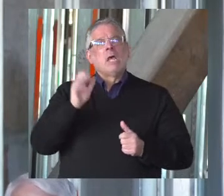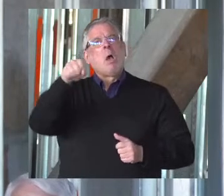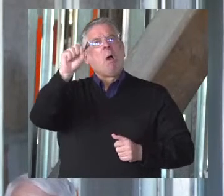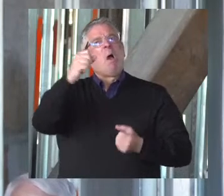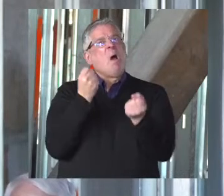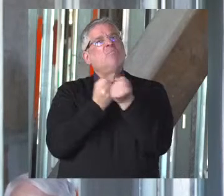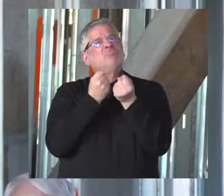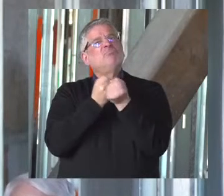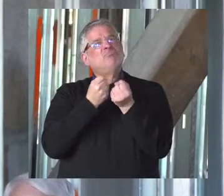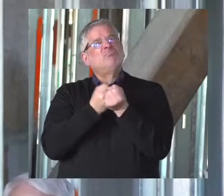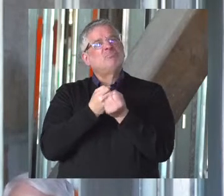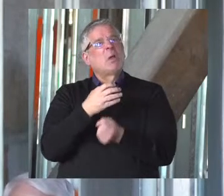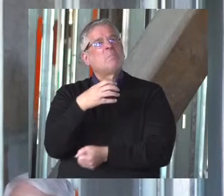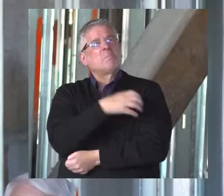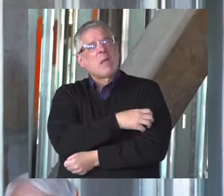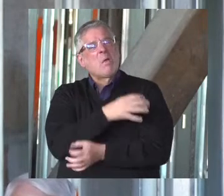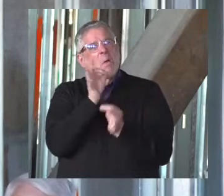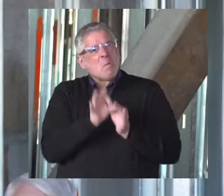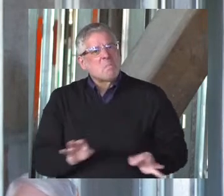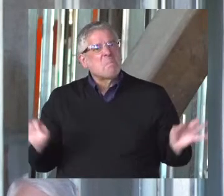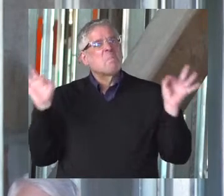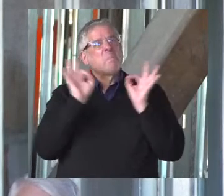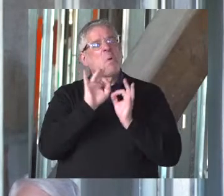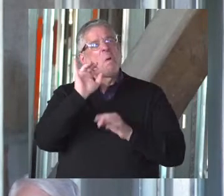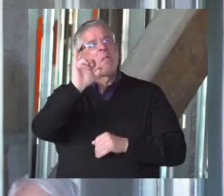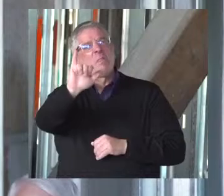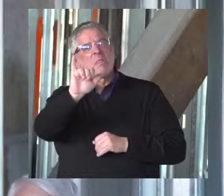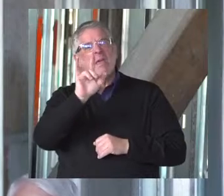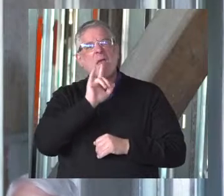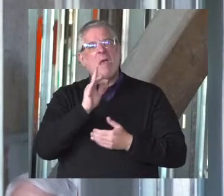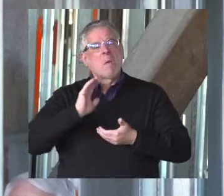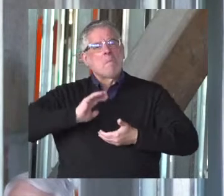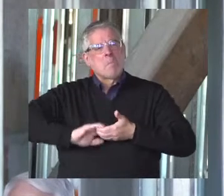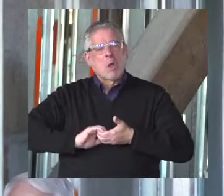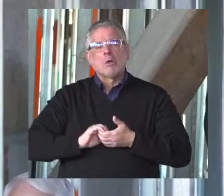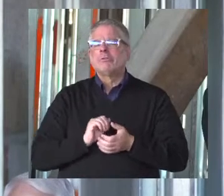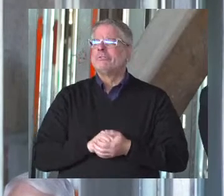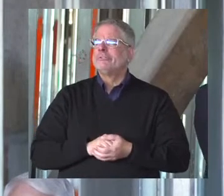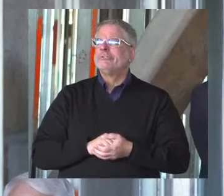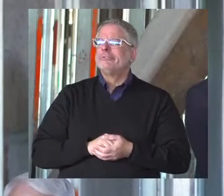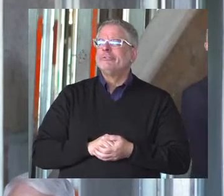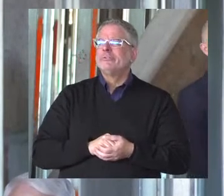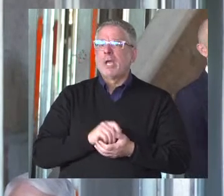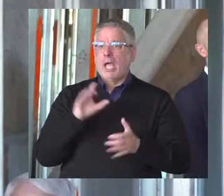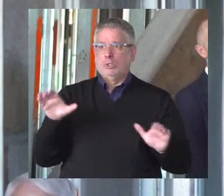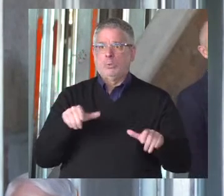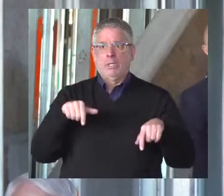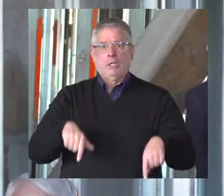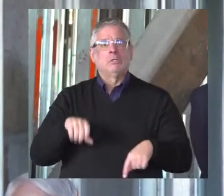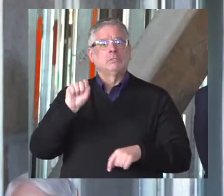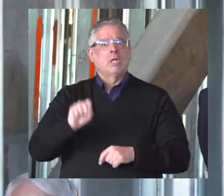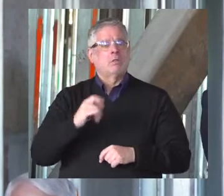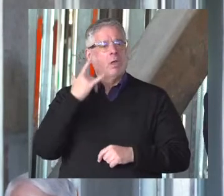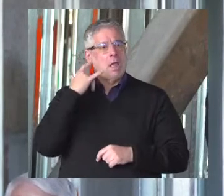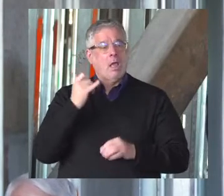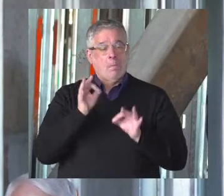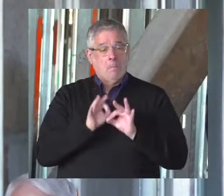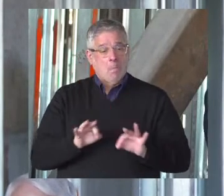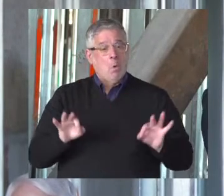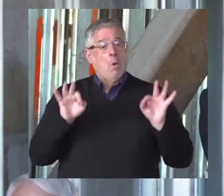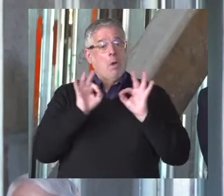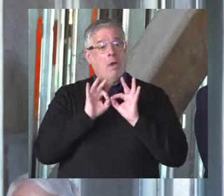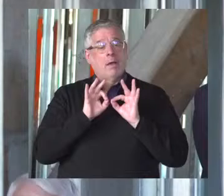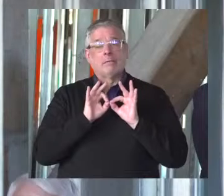that understood the power and potency of advancing this partnership, and doing so down here in Southern California. And the importance, frankly,